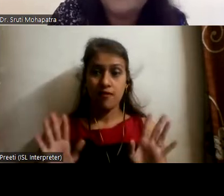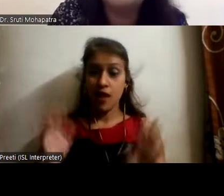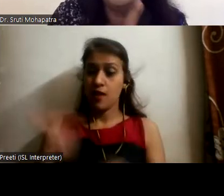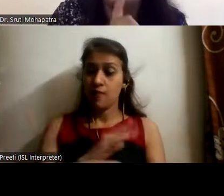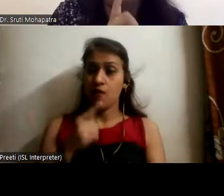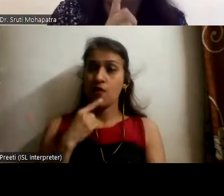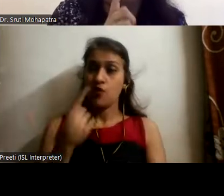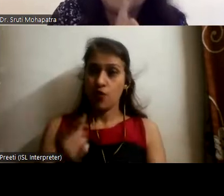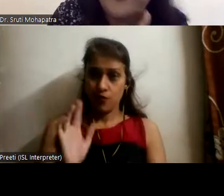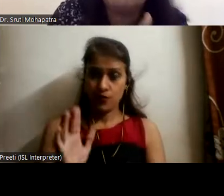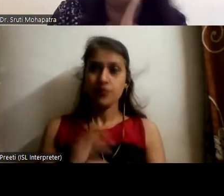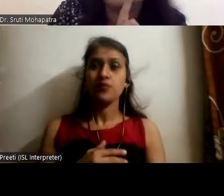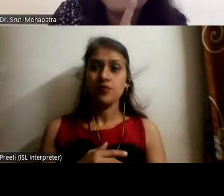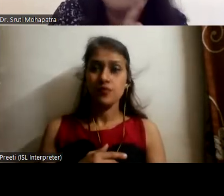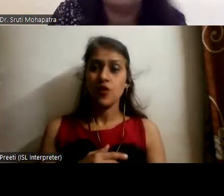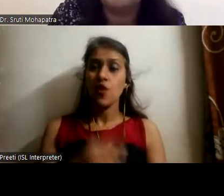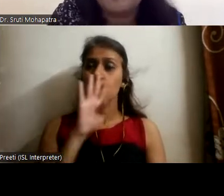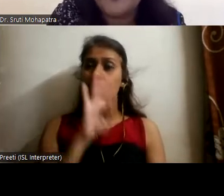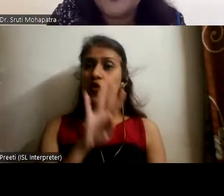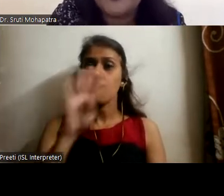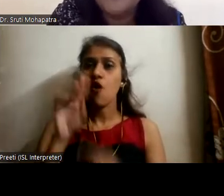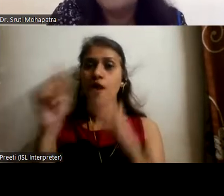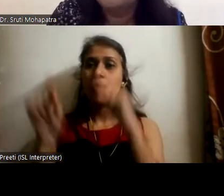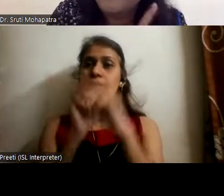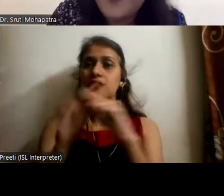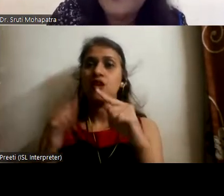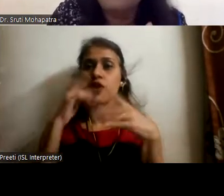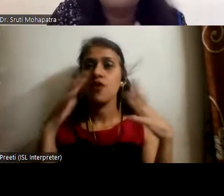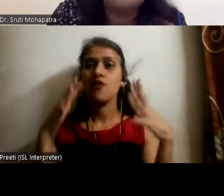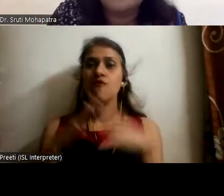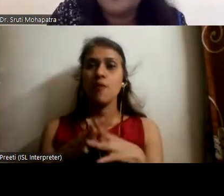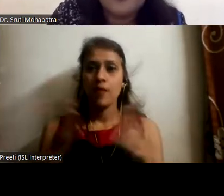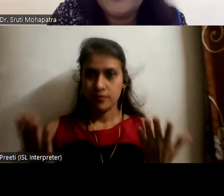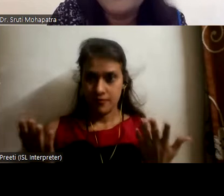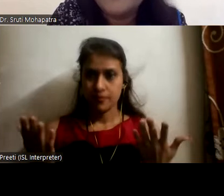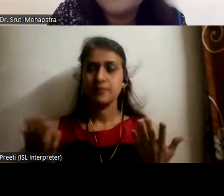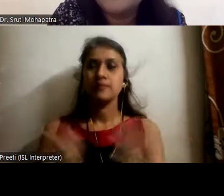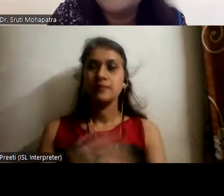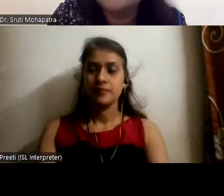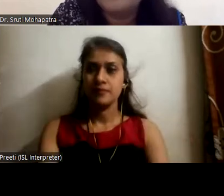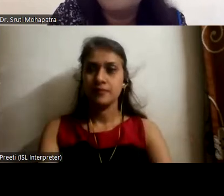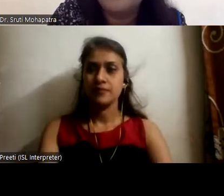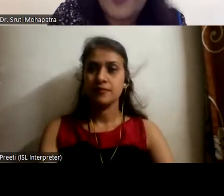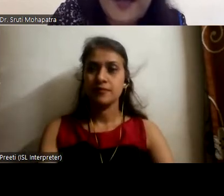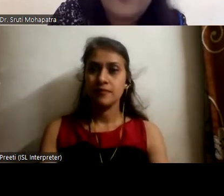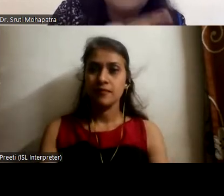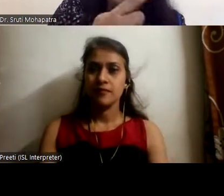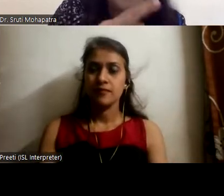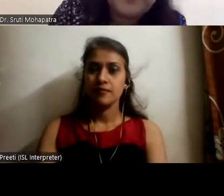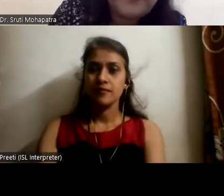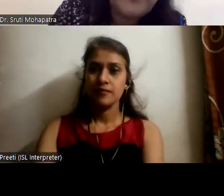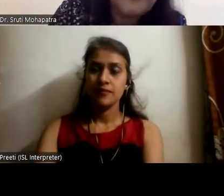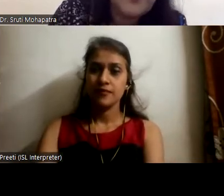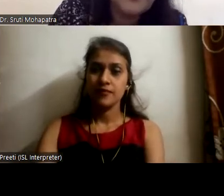you earlier, they are 44% of the population, men and women, and that is the reason now another